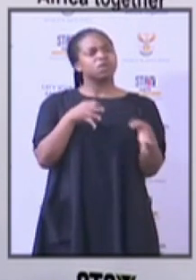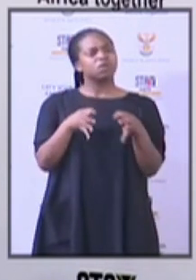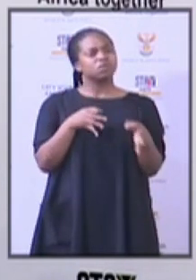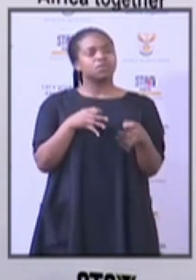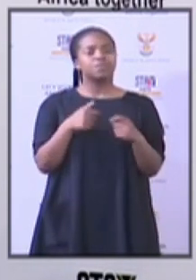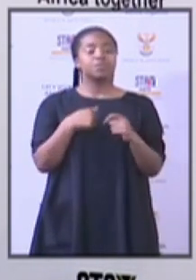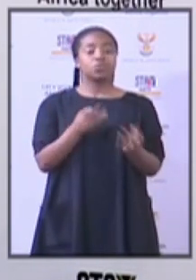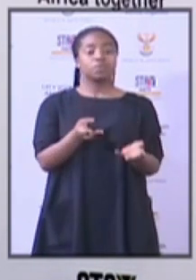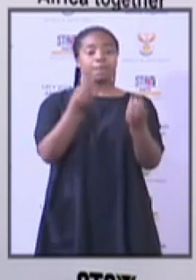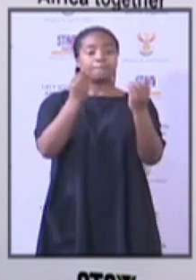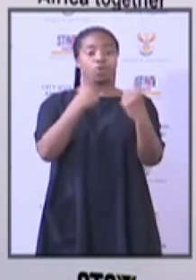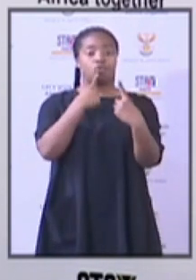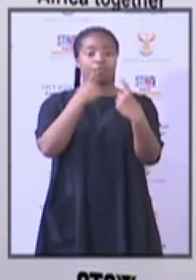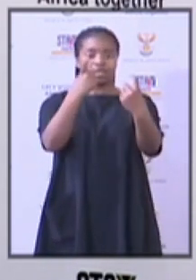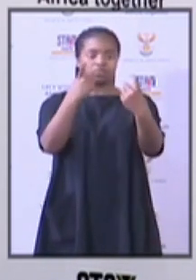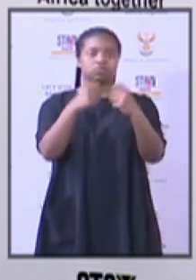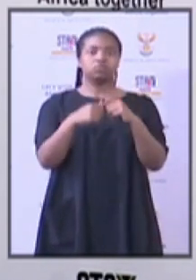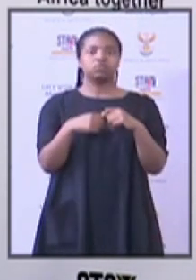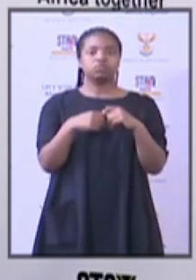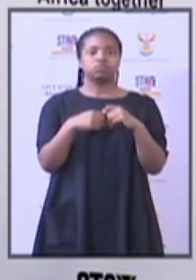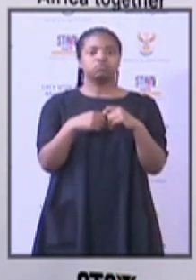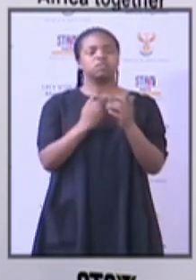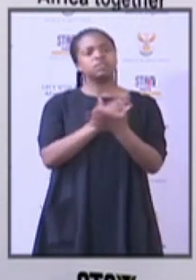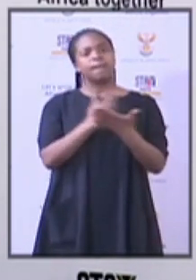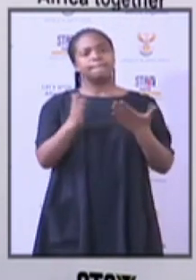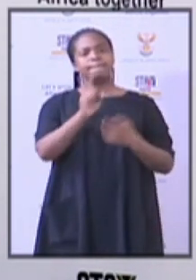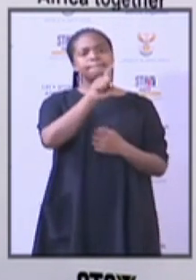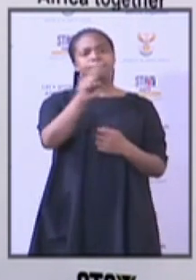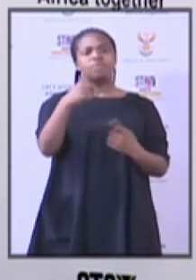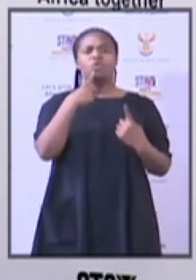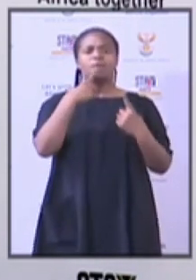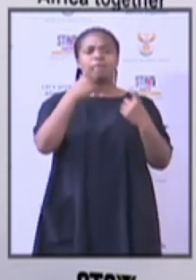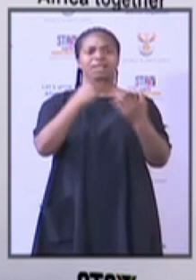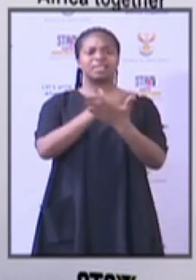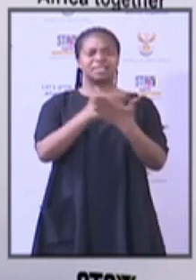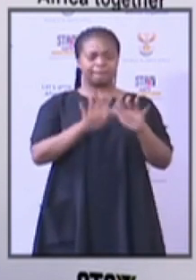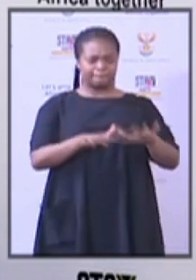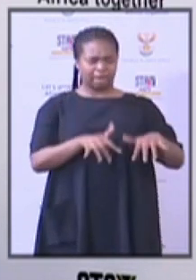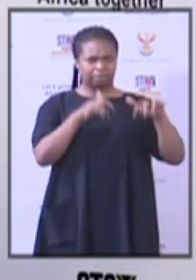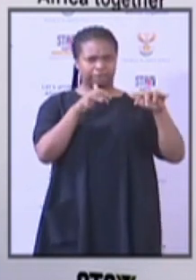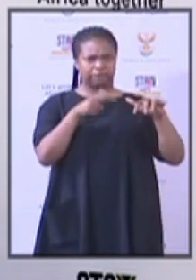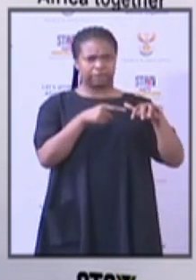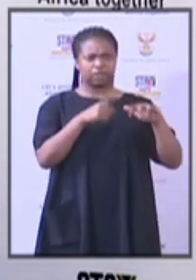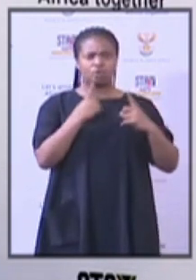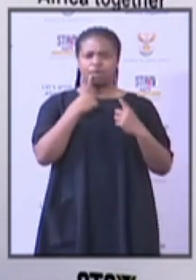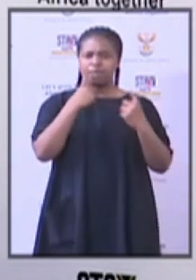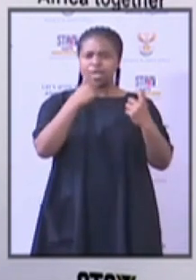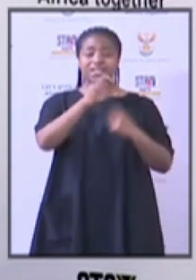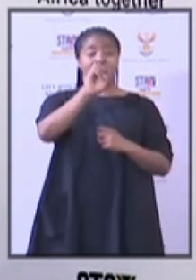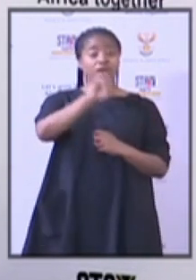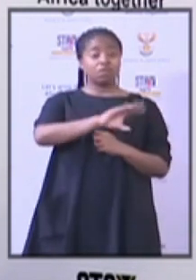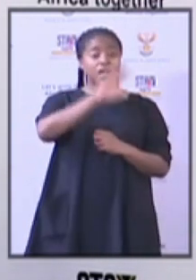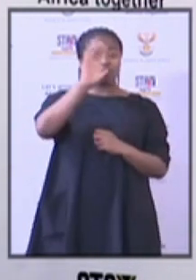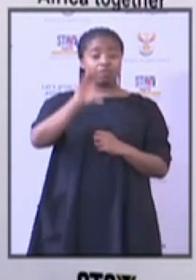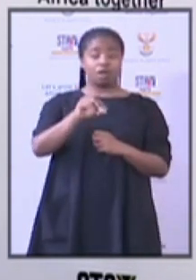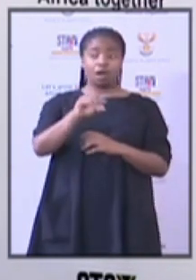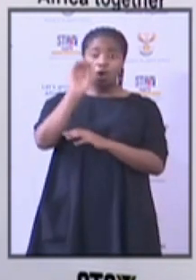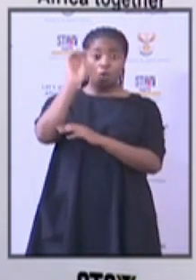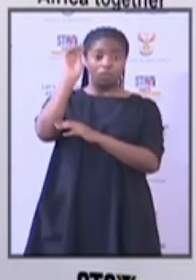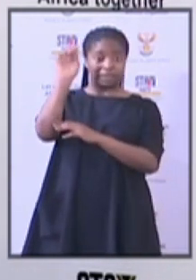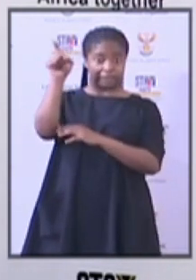We received complaints, some of them even from members of parliament, about South Africans who are